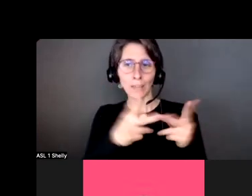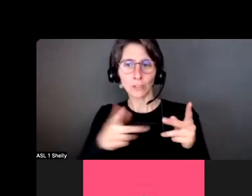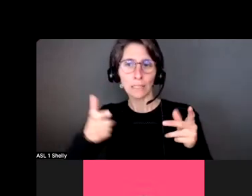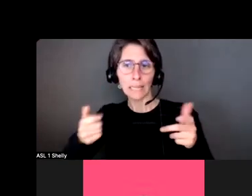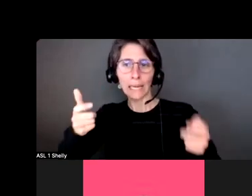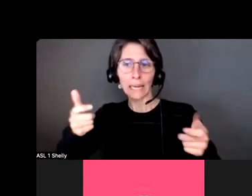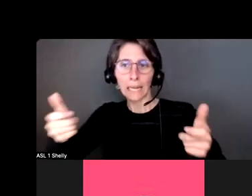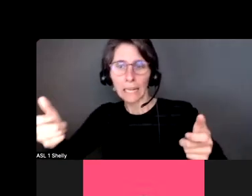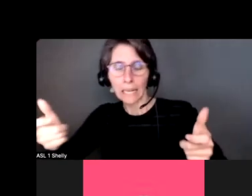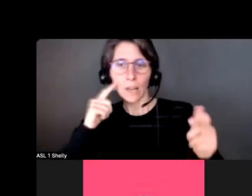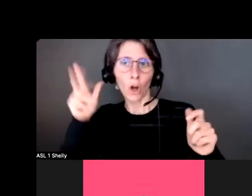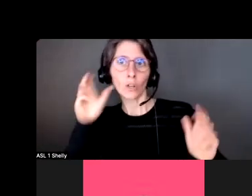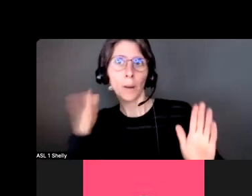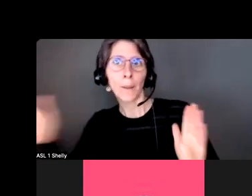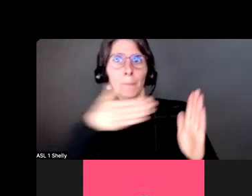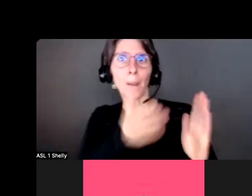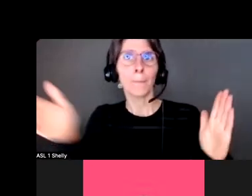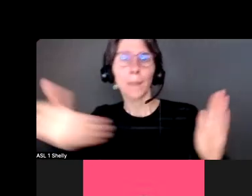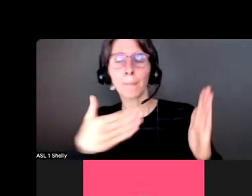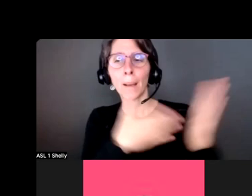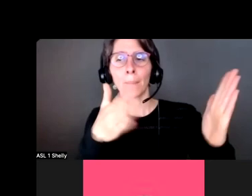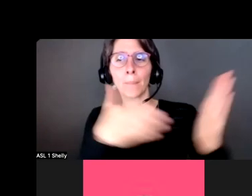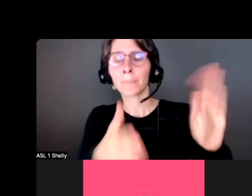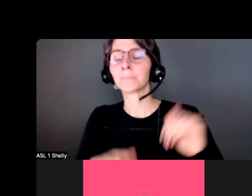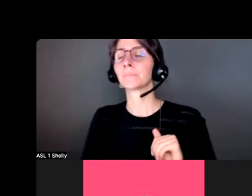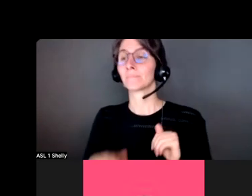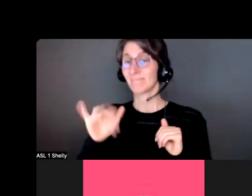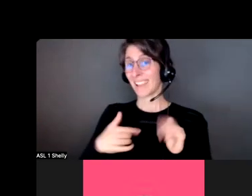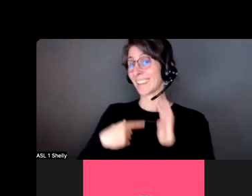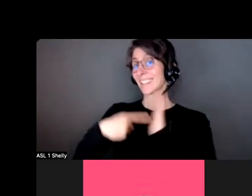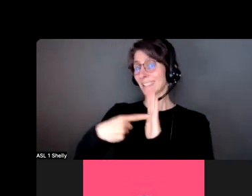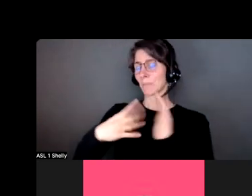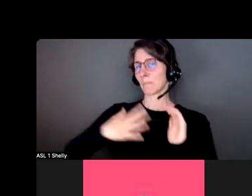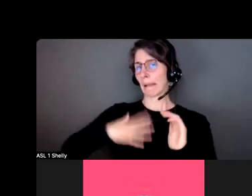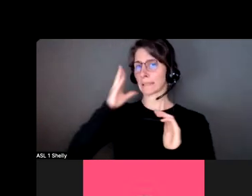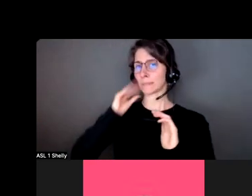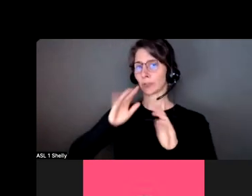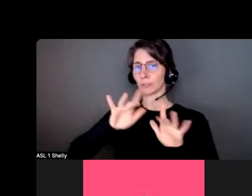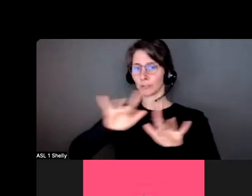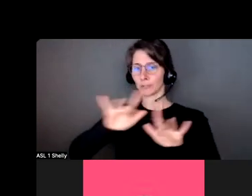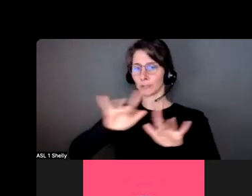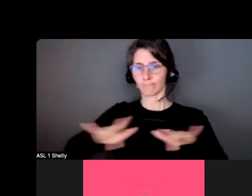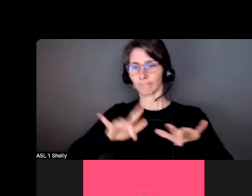So that's an example of how I have done this sort of thing, right? And this is all my own,